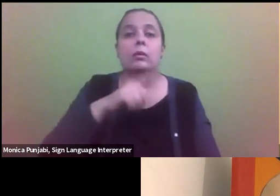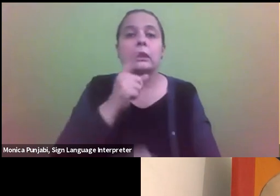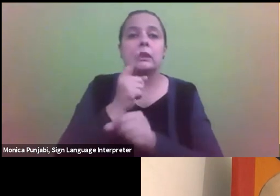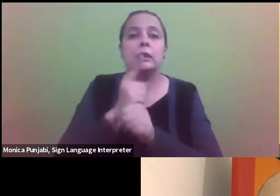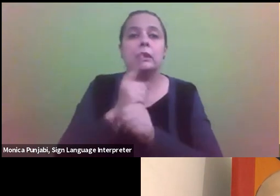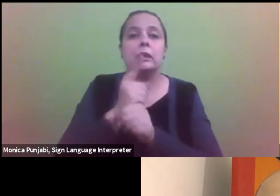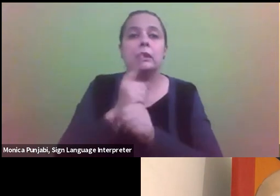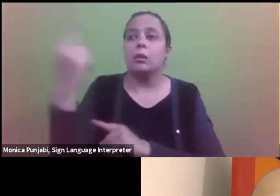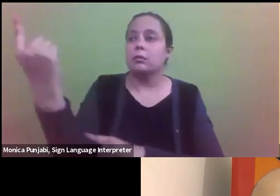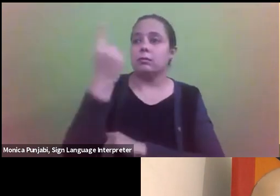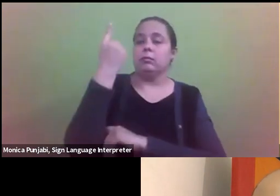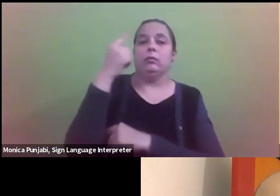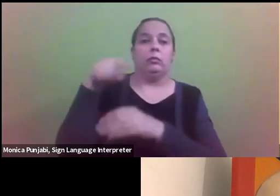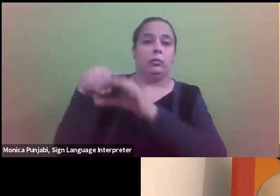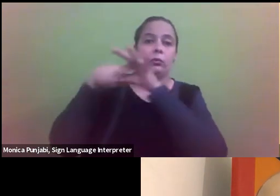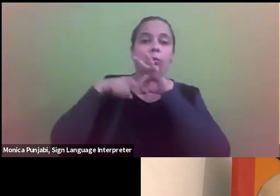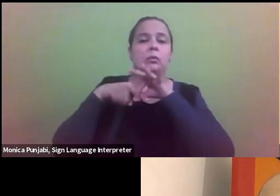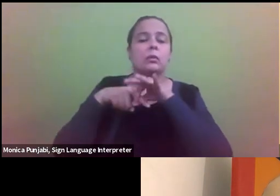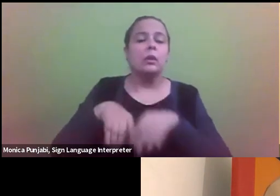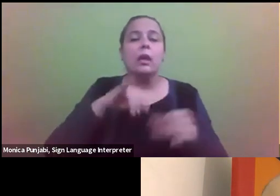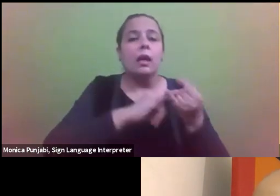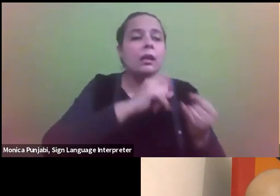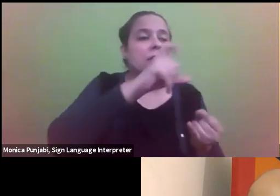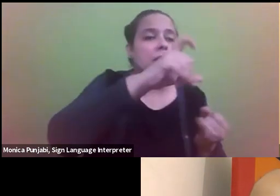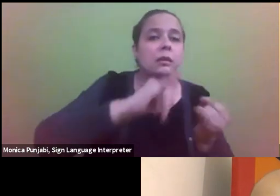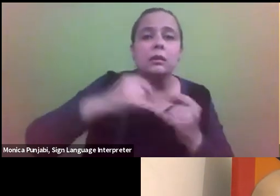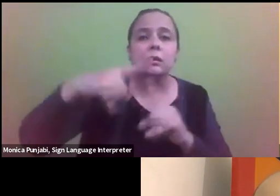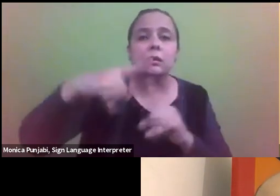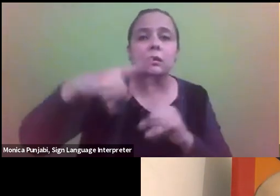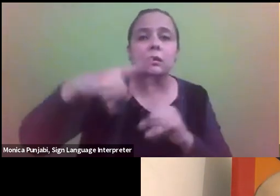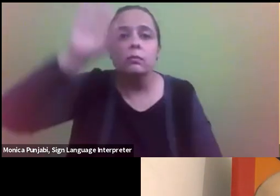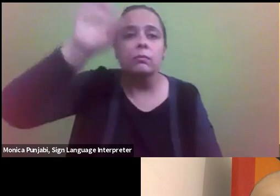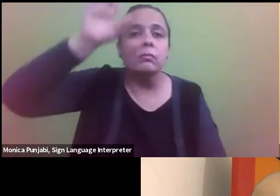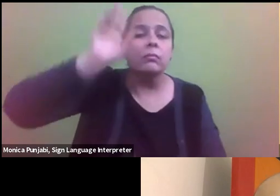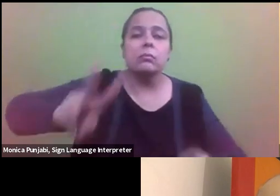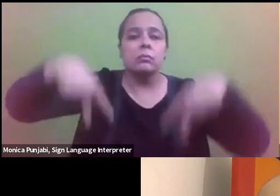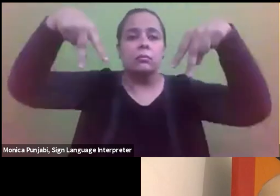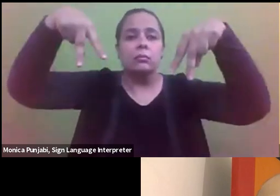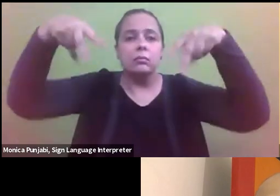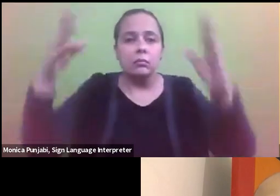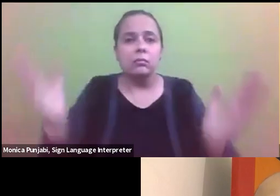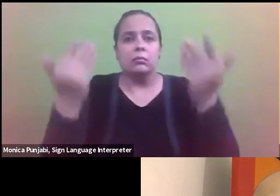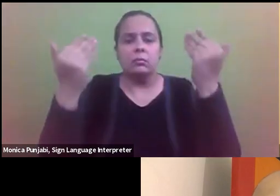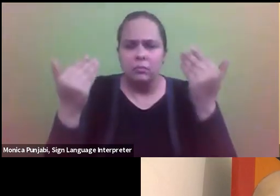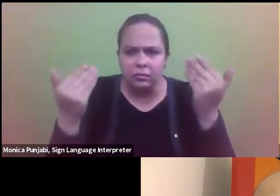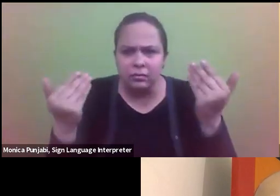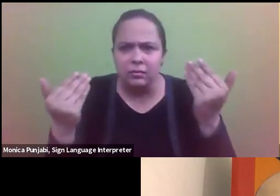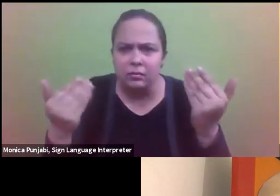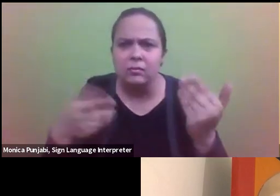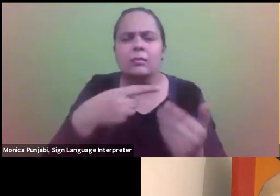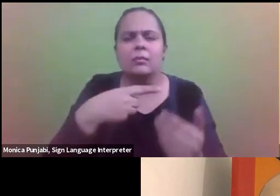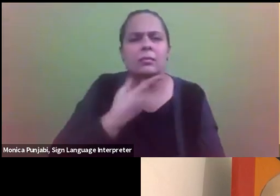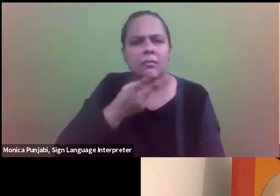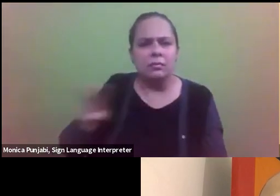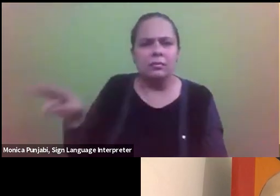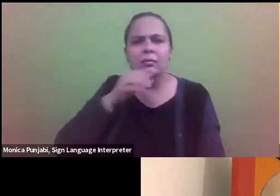up in the very first interaction with us. So my grandfather, I told him about that, and he's a very well known in the anti-caste movement, well